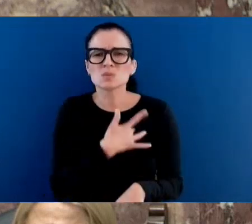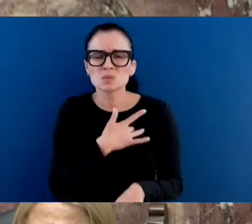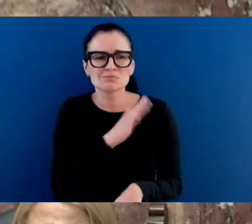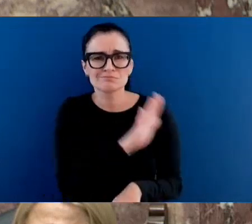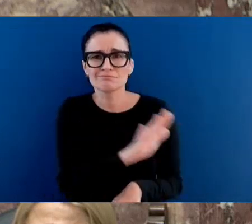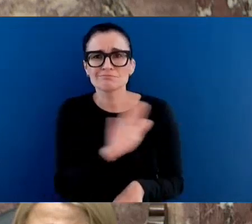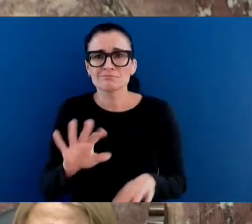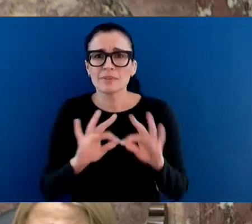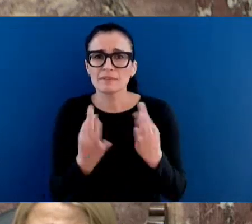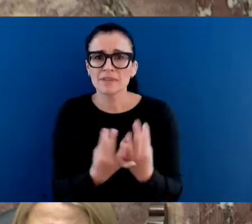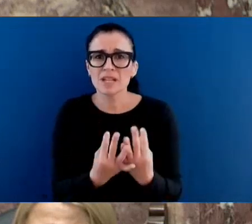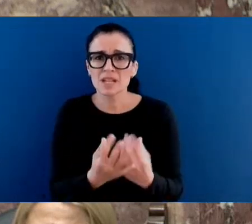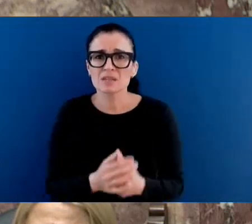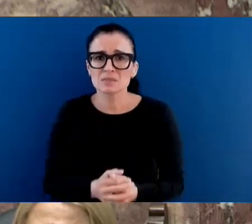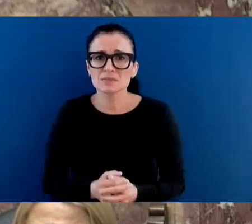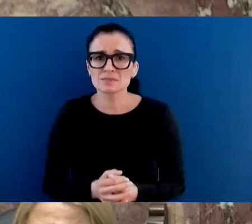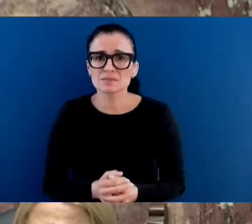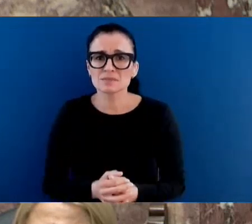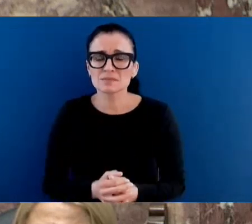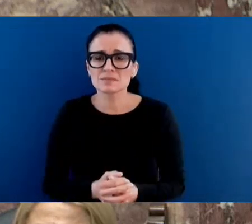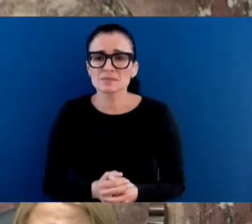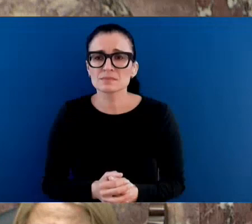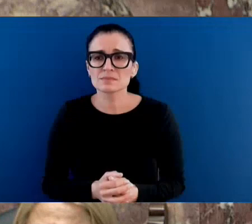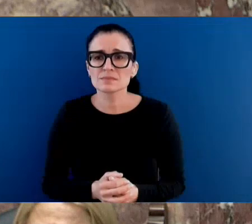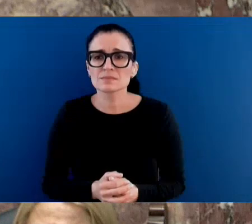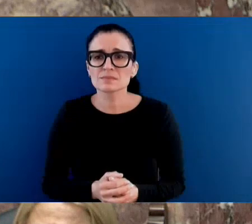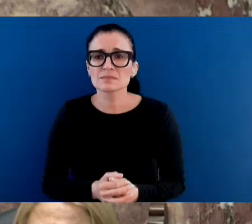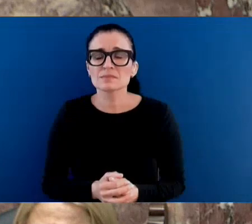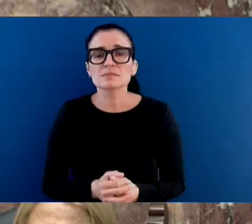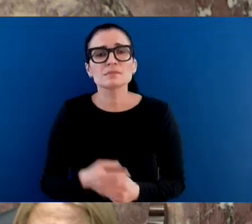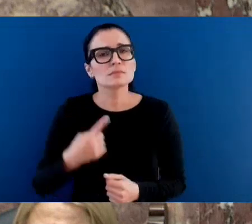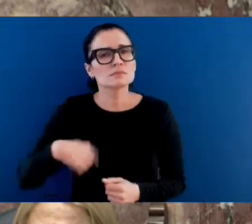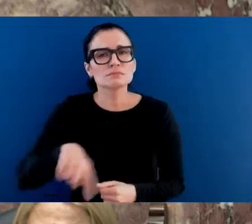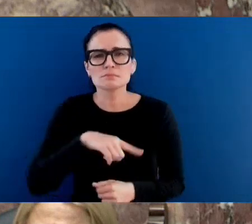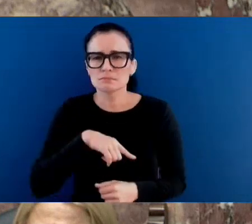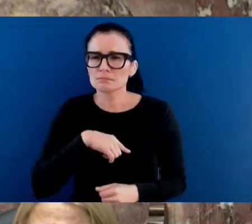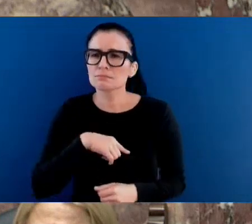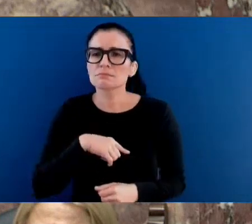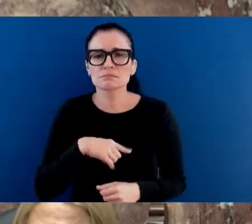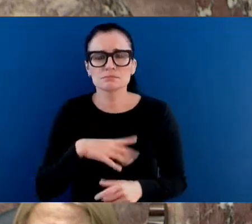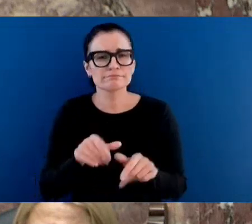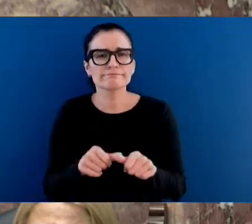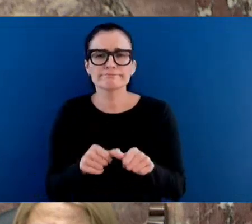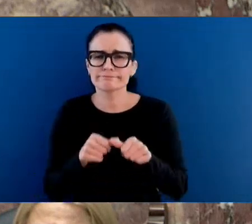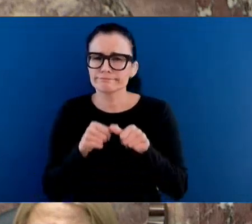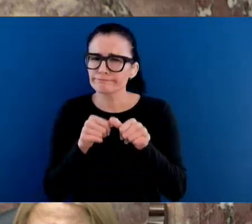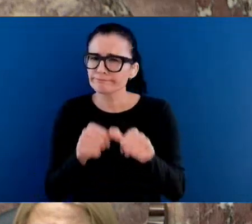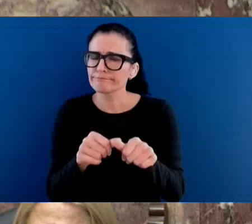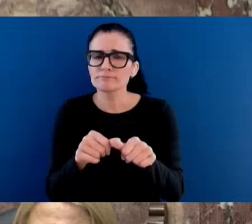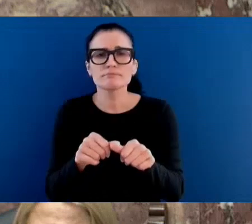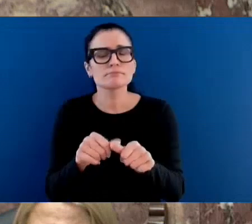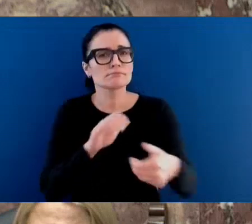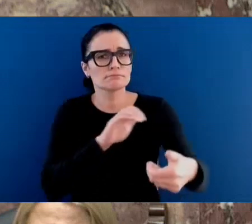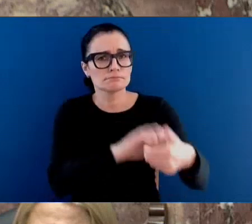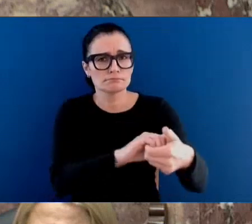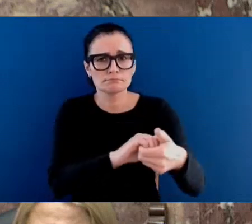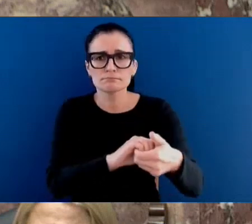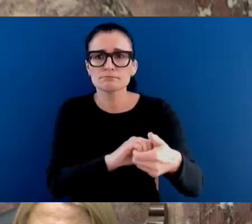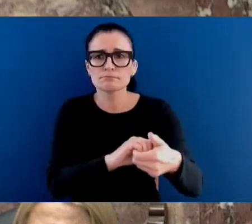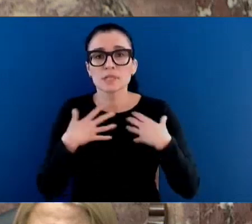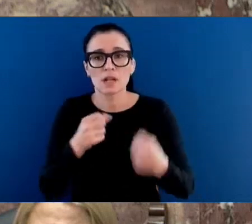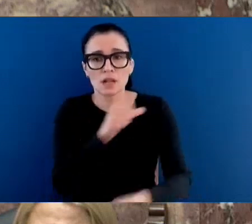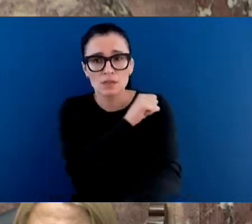We are continuing to work with our health authorities, with our partners through our school system, to build